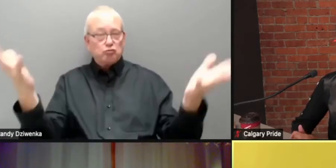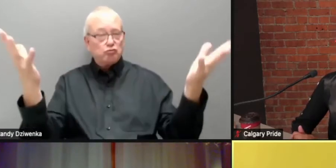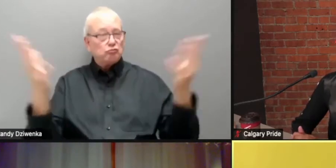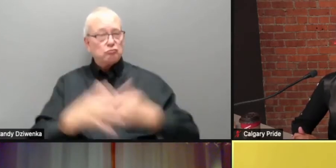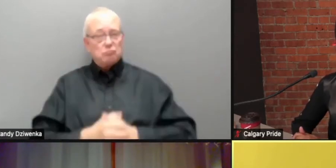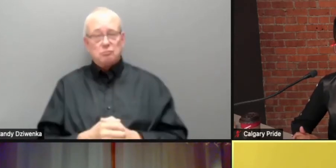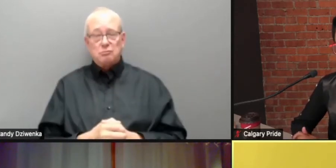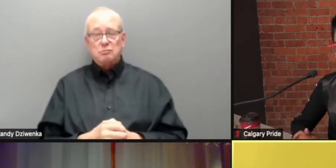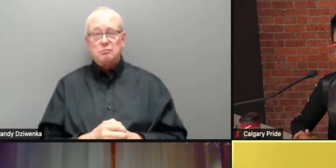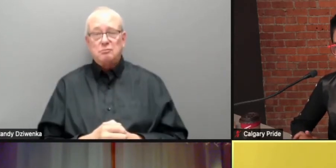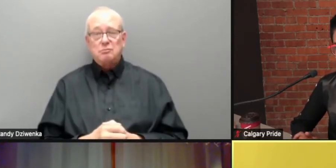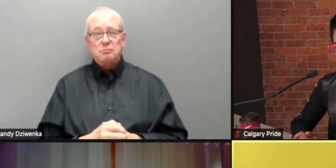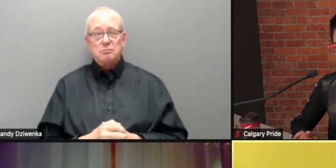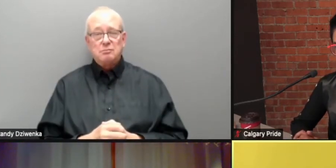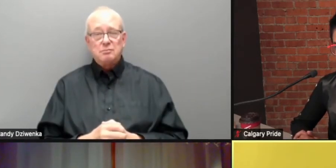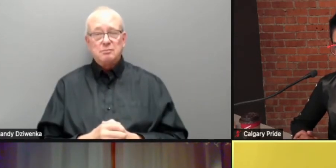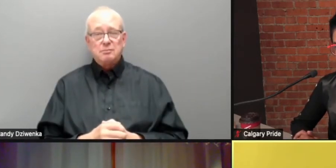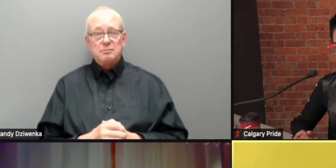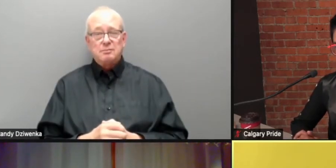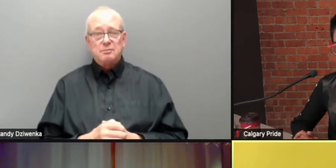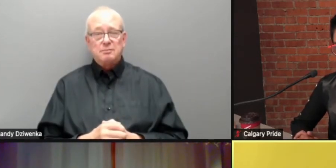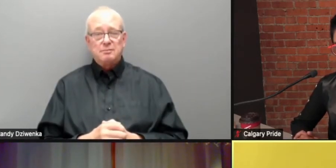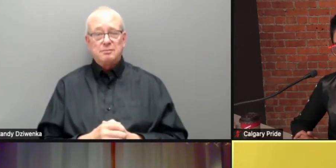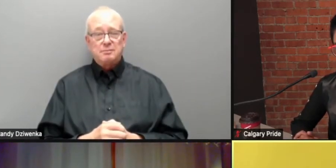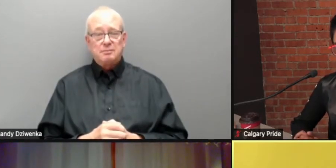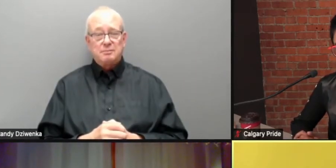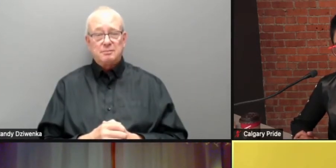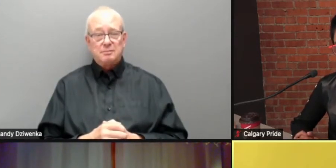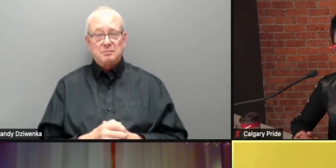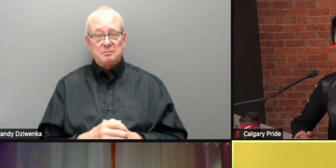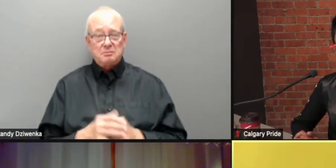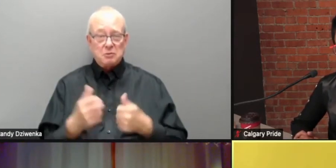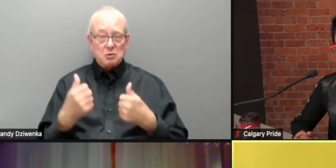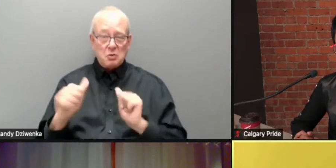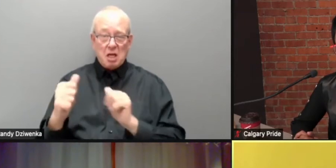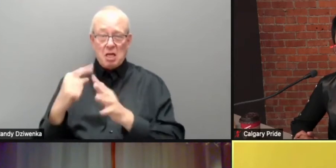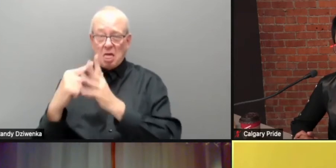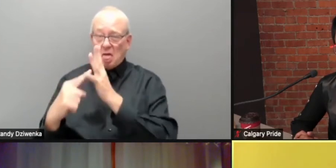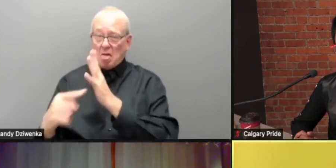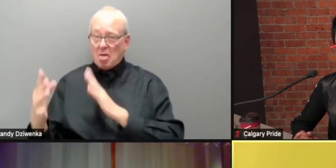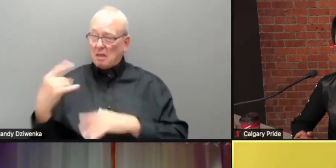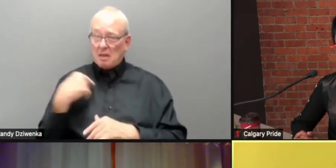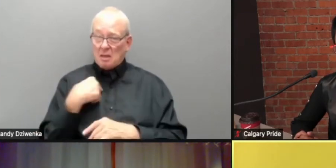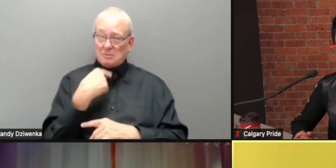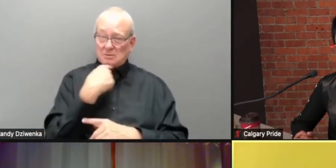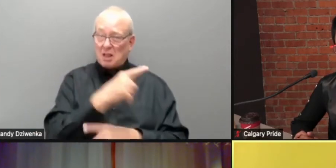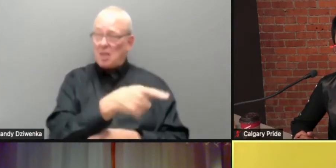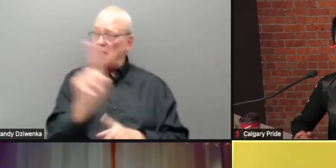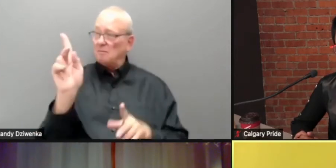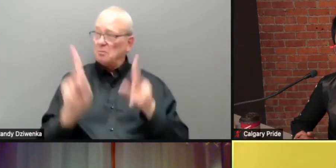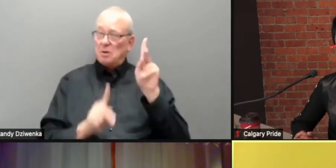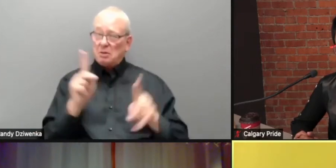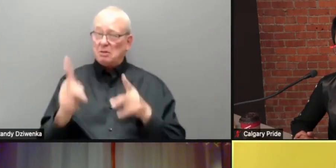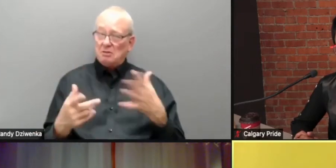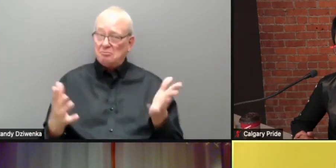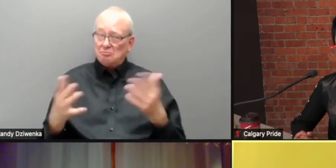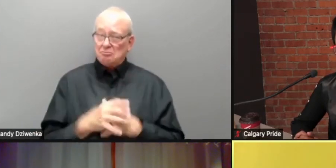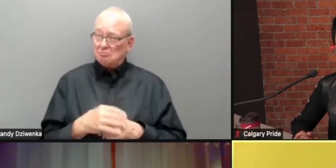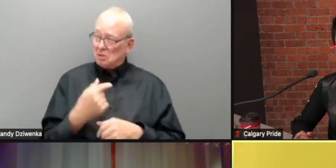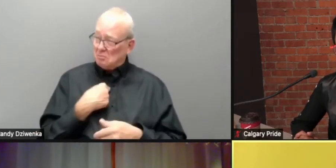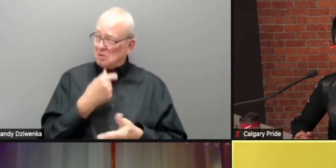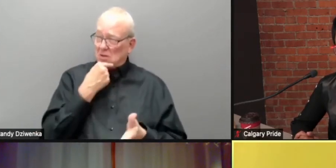have to tell X and Y and Z. I'll tell everyone that who I am, and that's